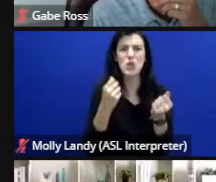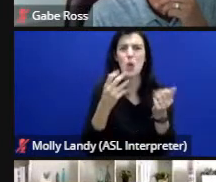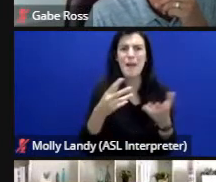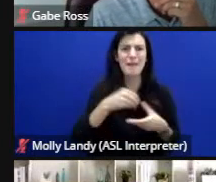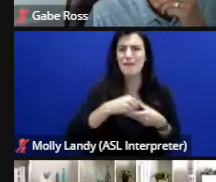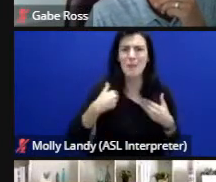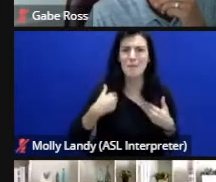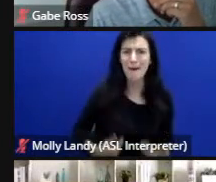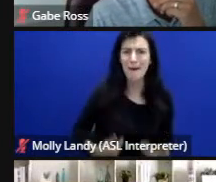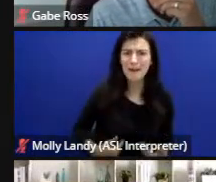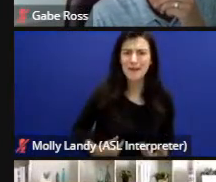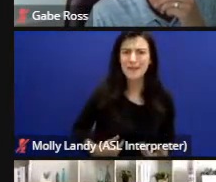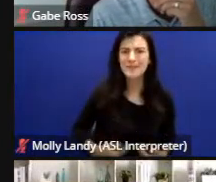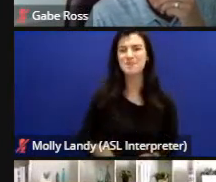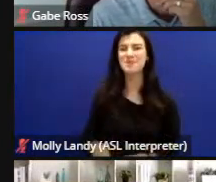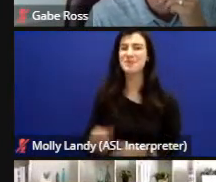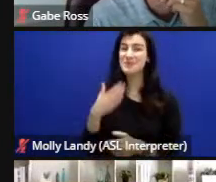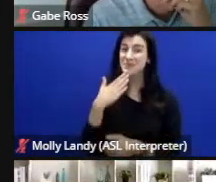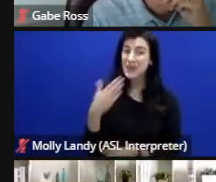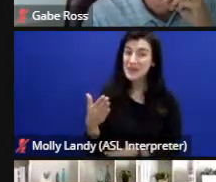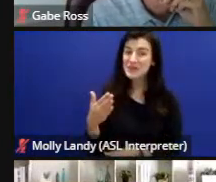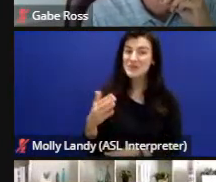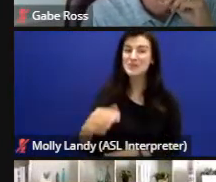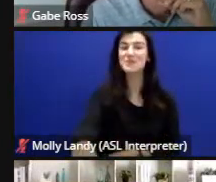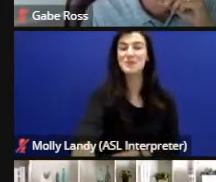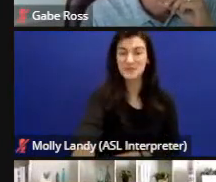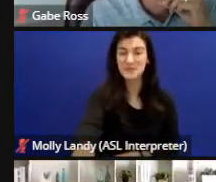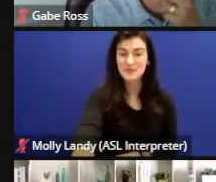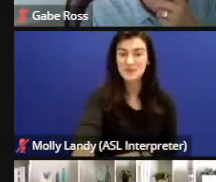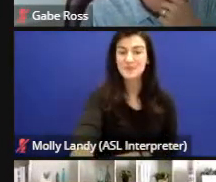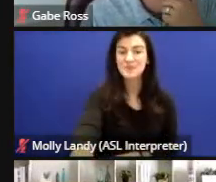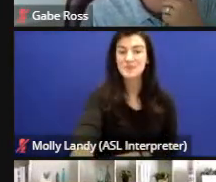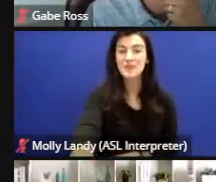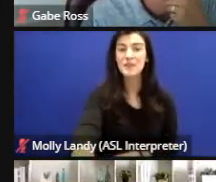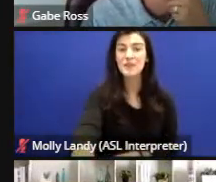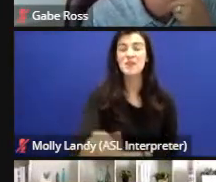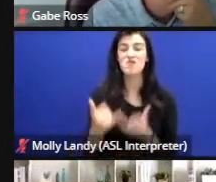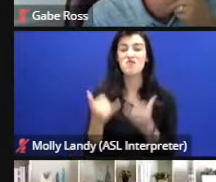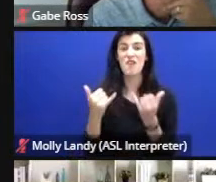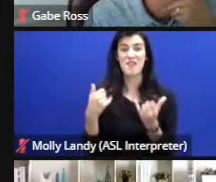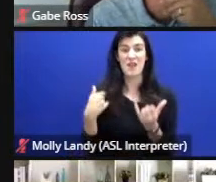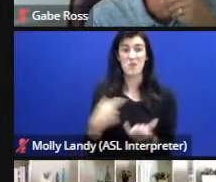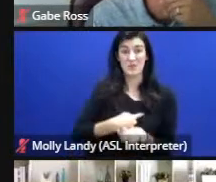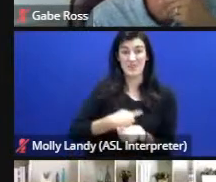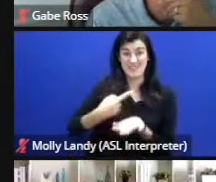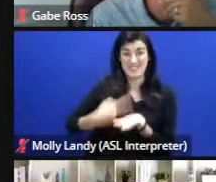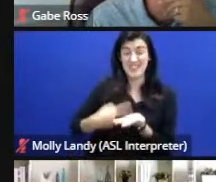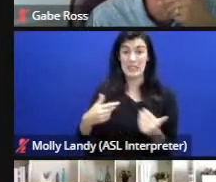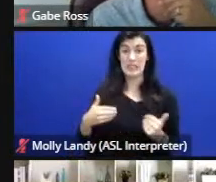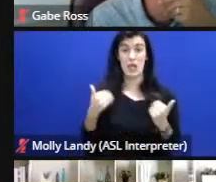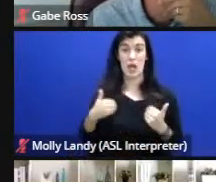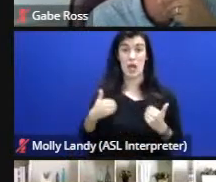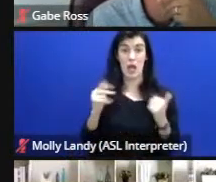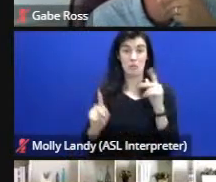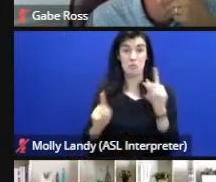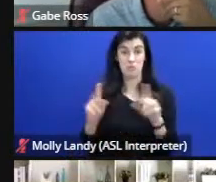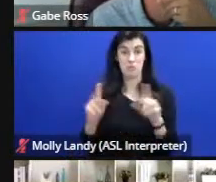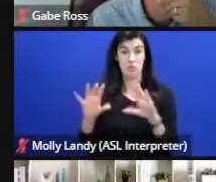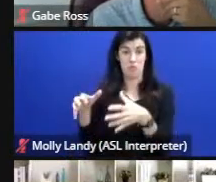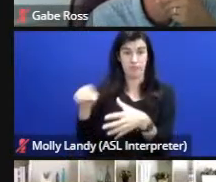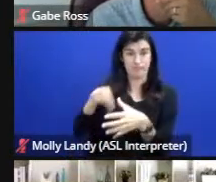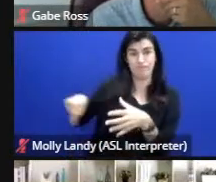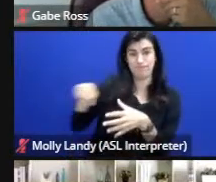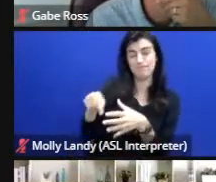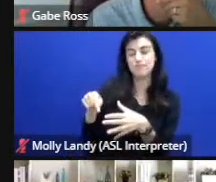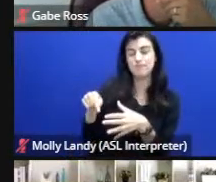follow-up, and it goes to, we've been talking about young people, and I think that what really truly concerns